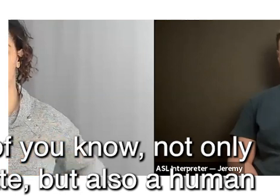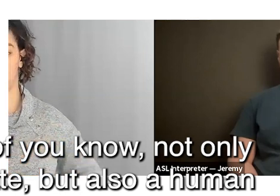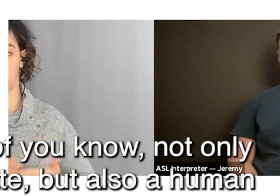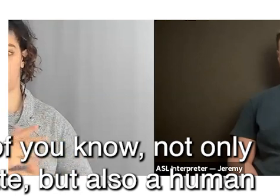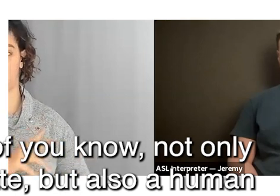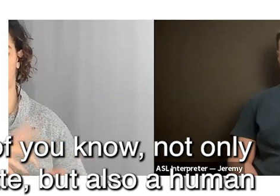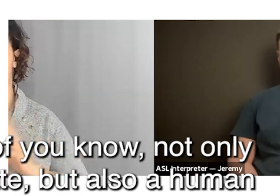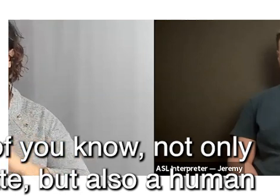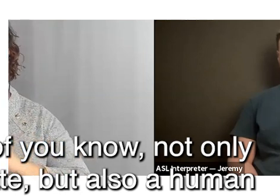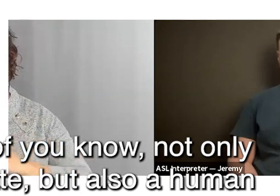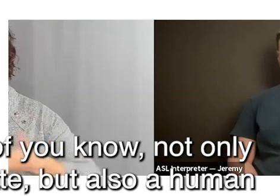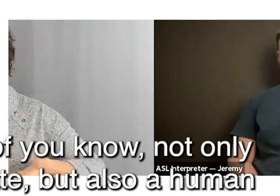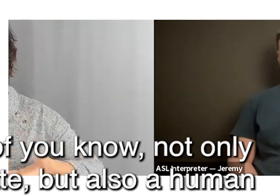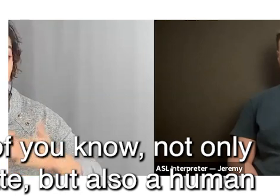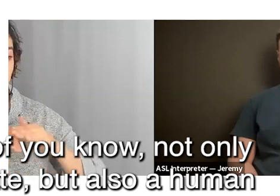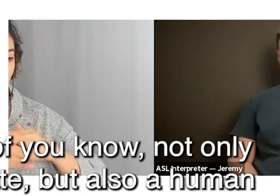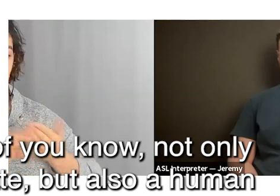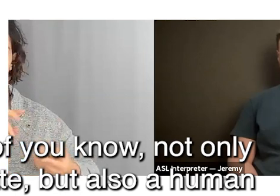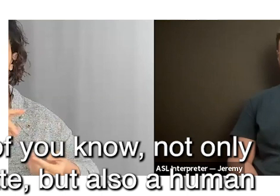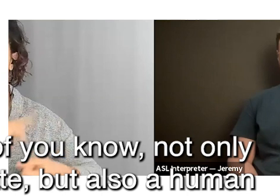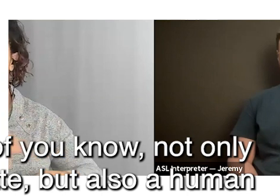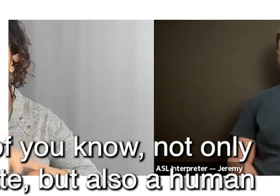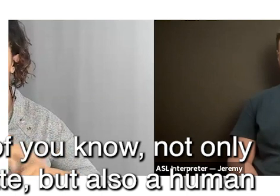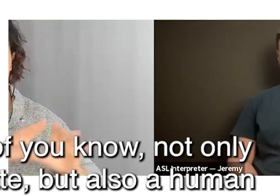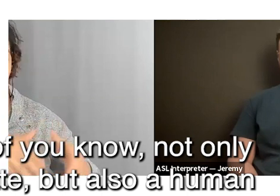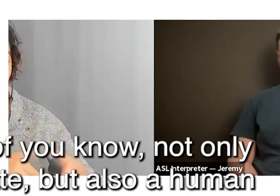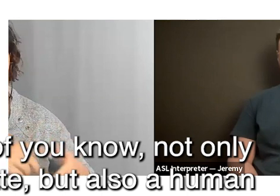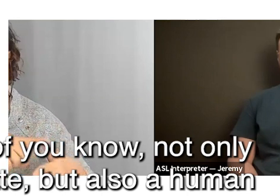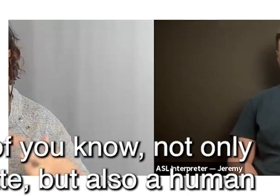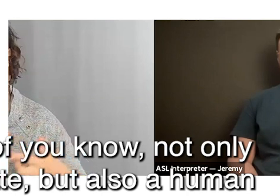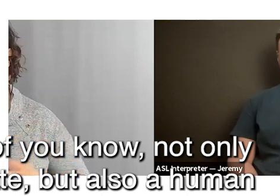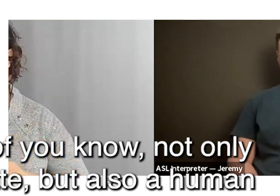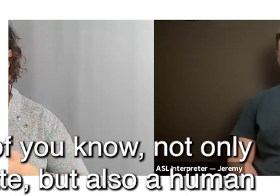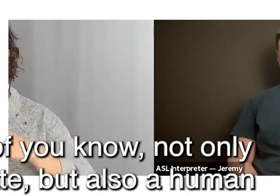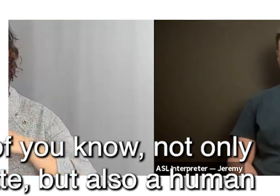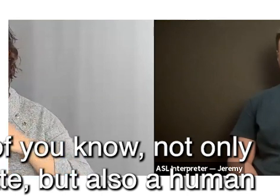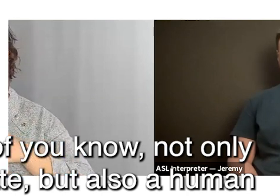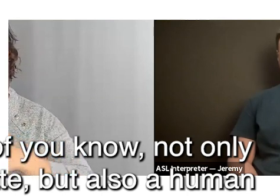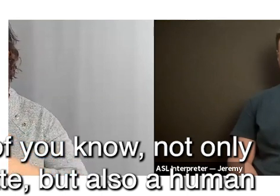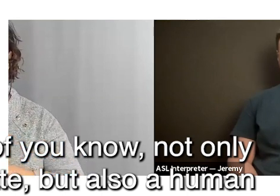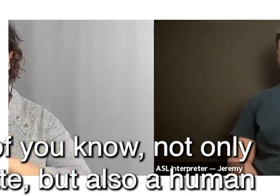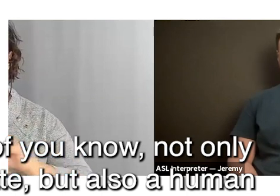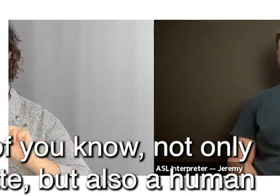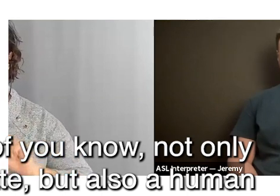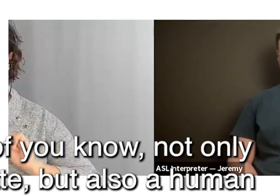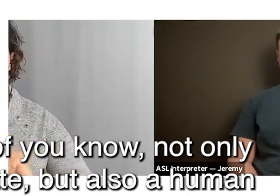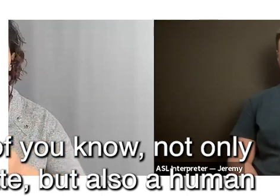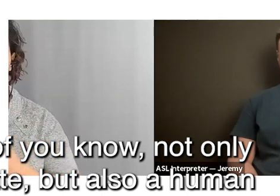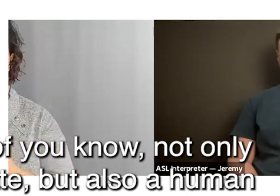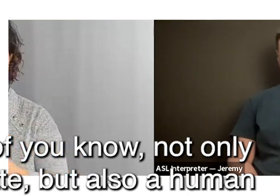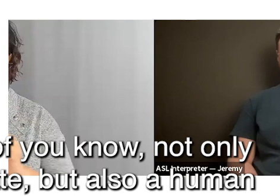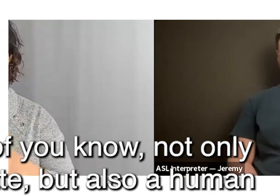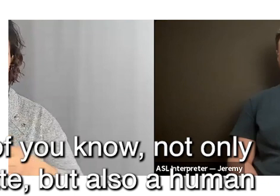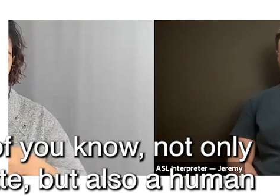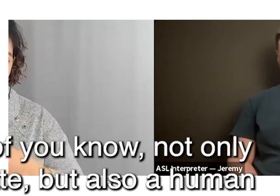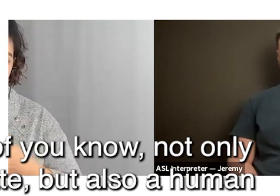access to nature, less access to disabled folks to be able to be in places of safety.